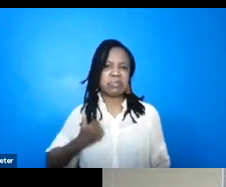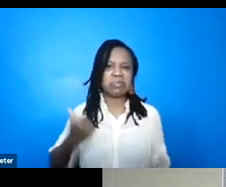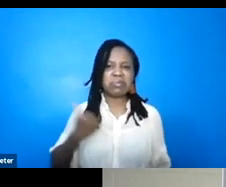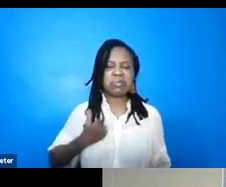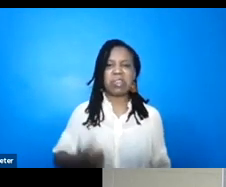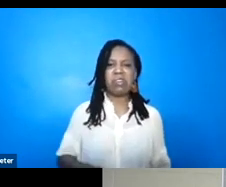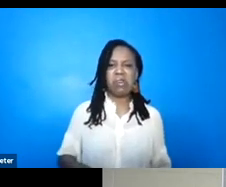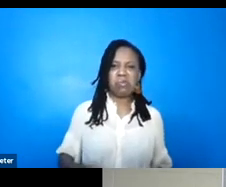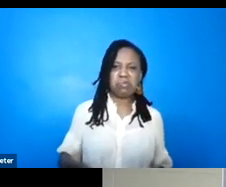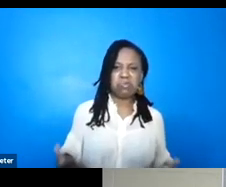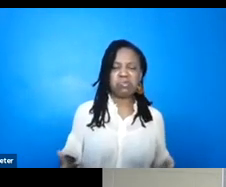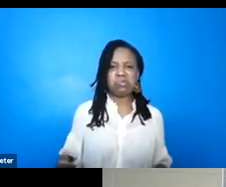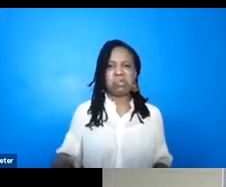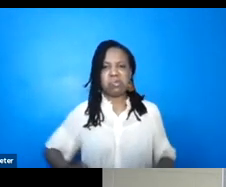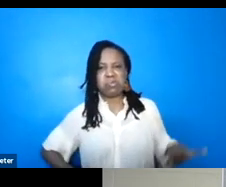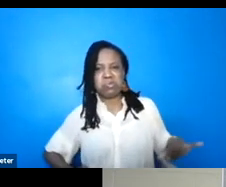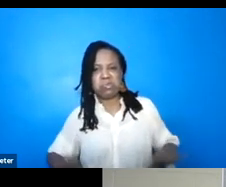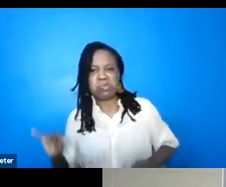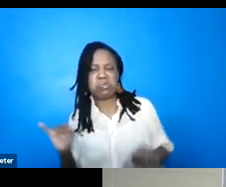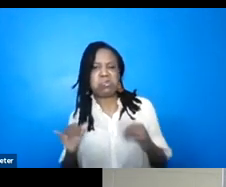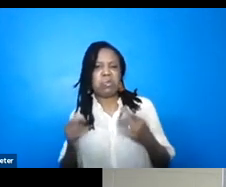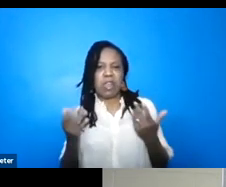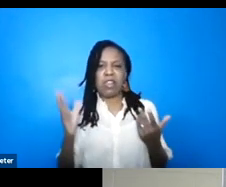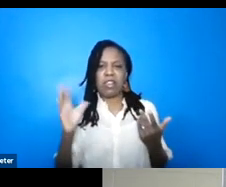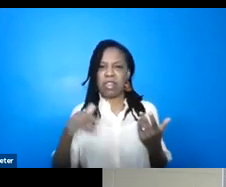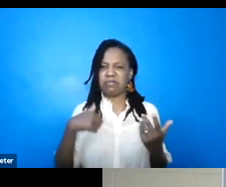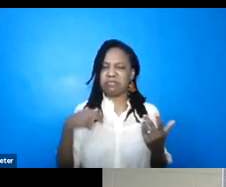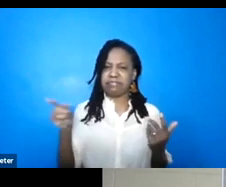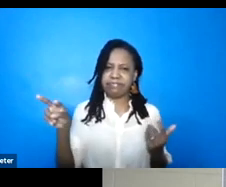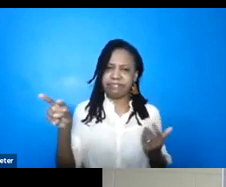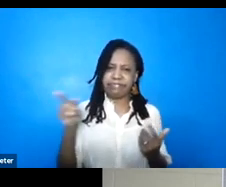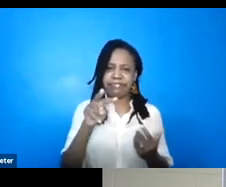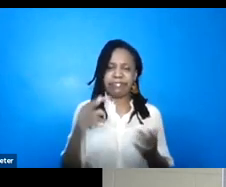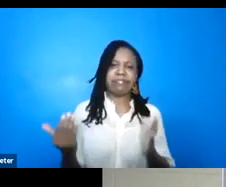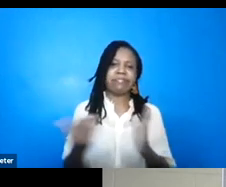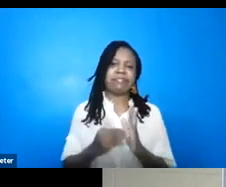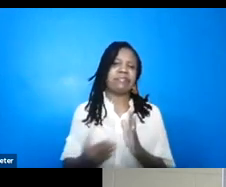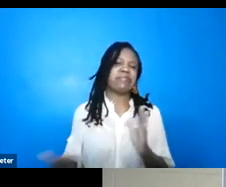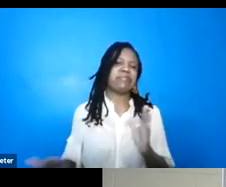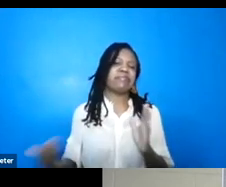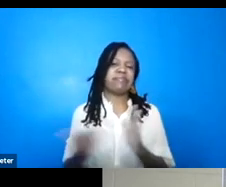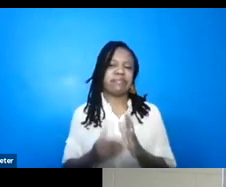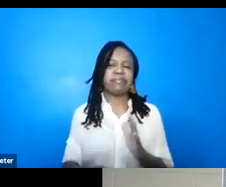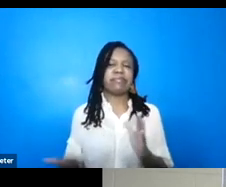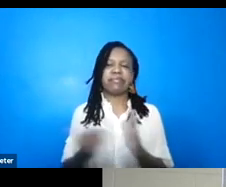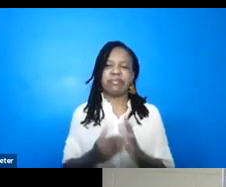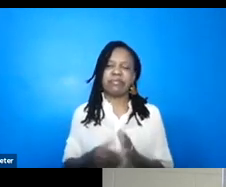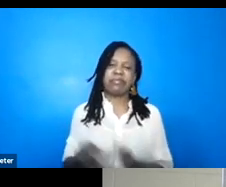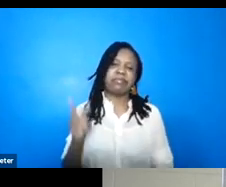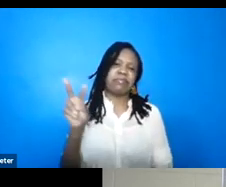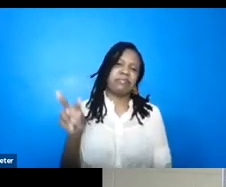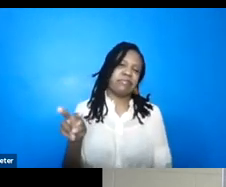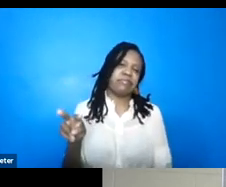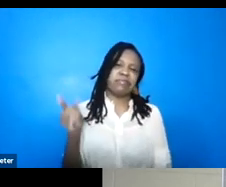man would express myself. As I said, that led me to taking another human being life. It was one